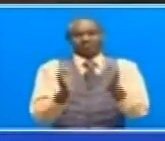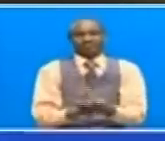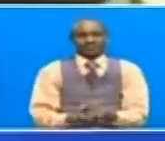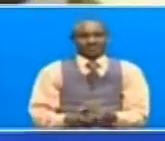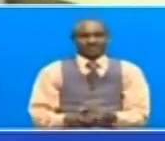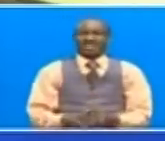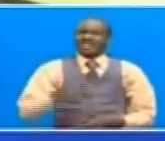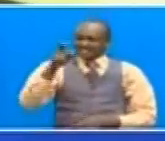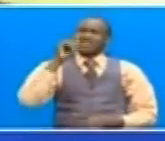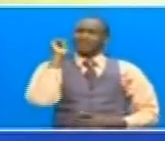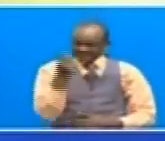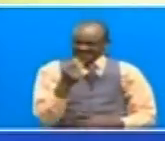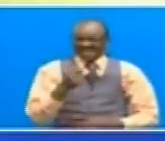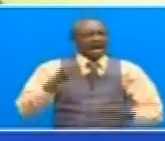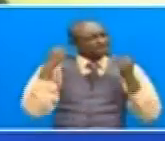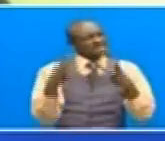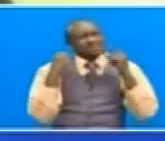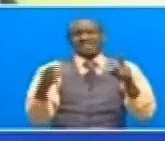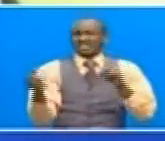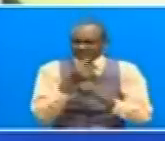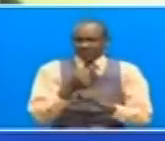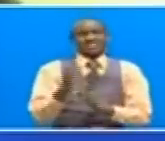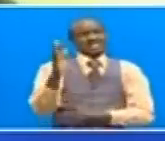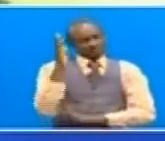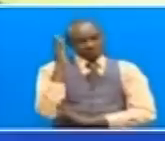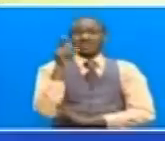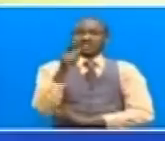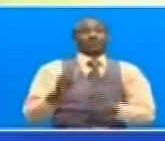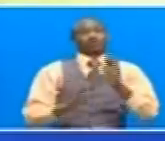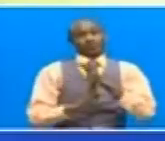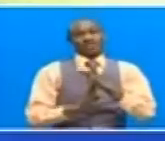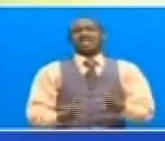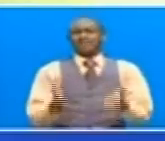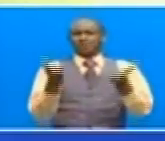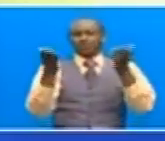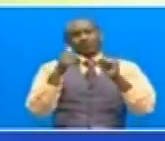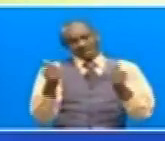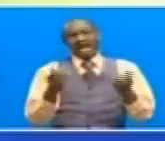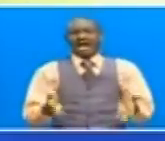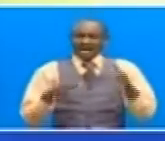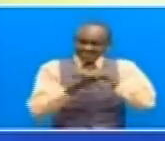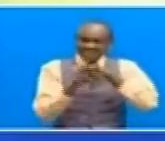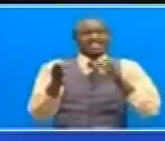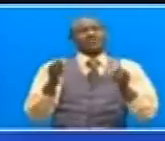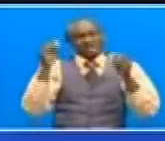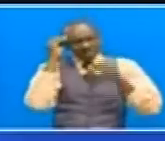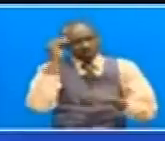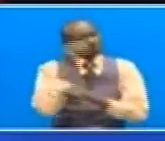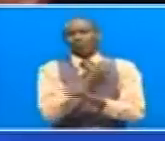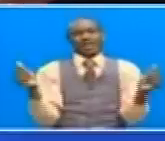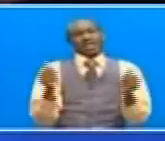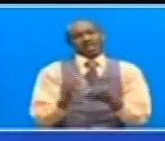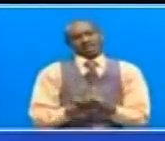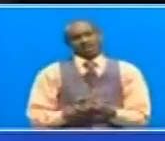Kagame has done a lot of things for this country. Security is a priority. He's improved access to education.